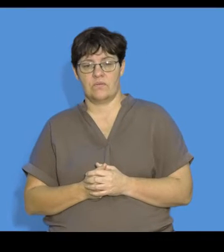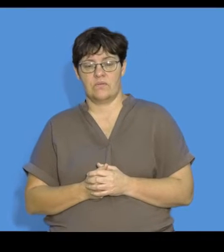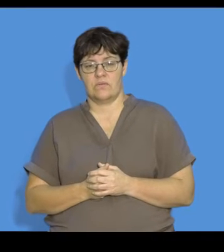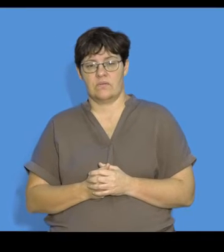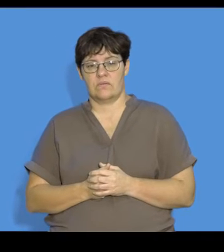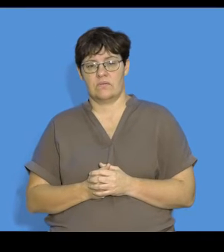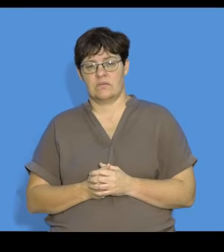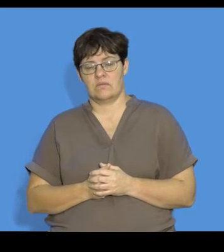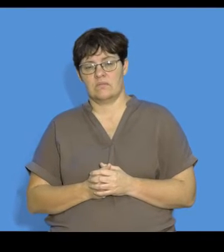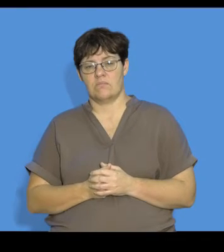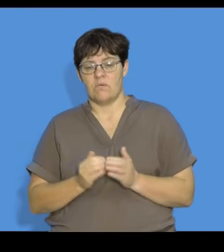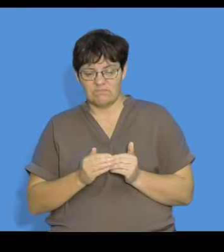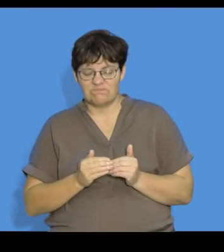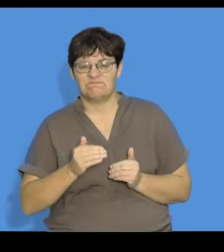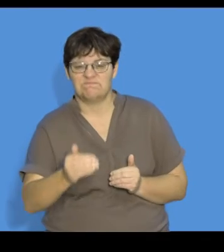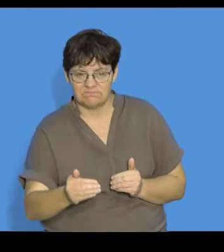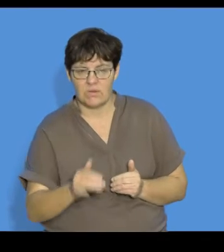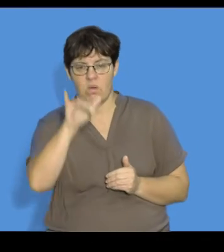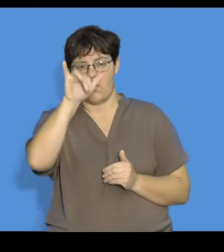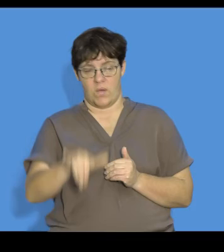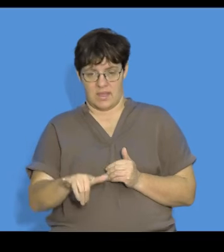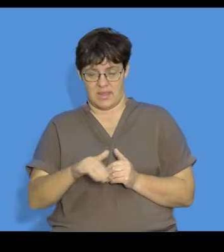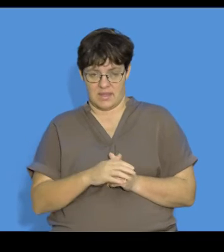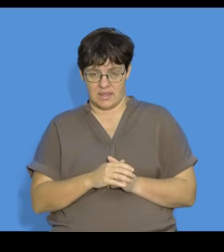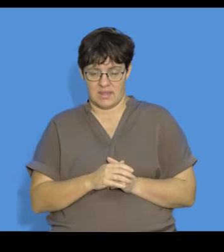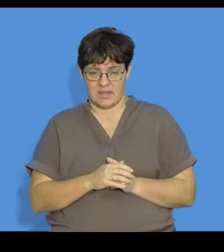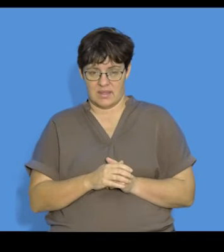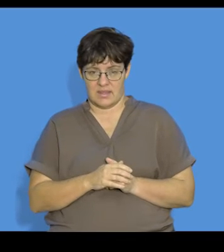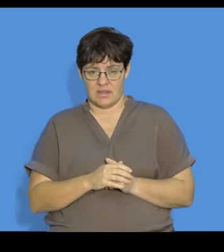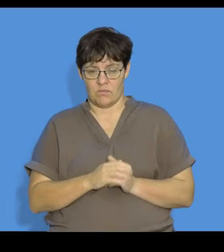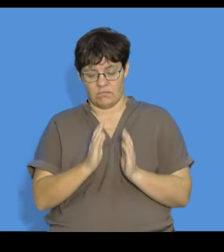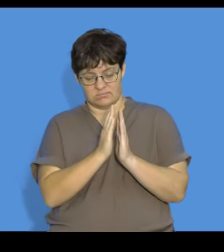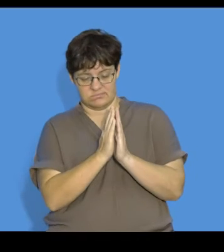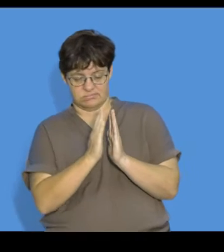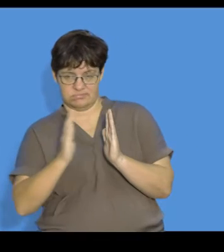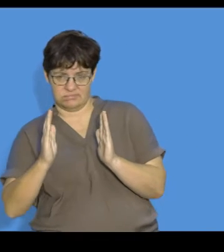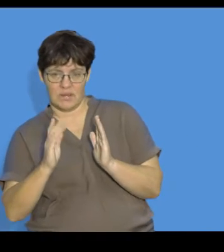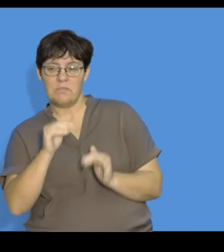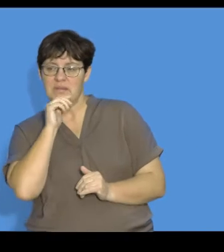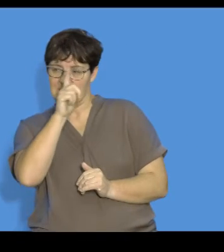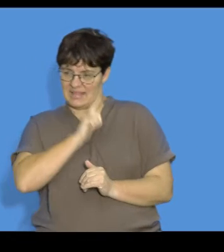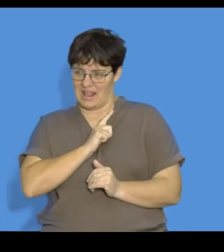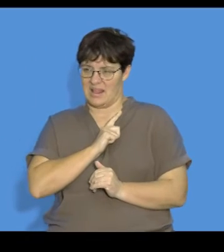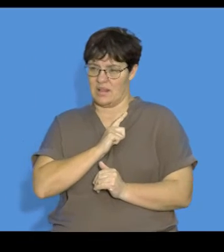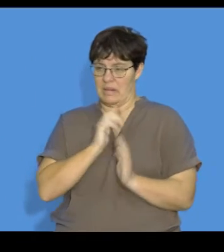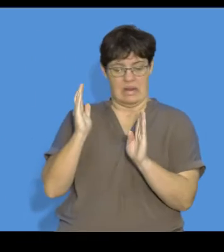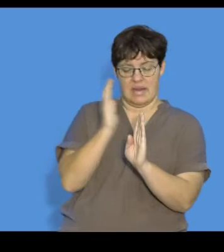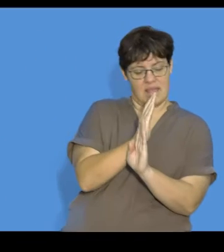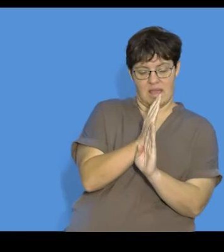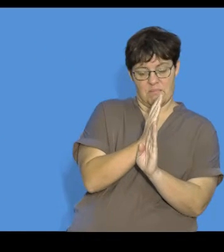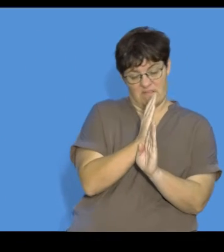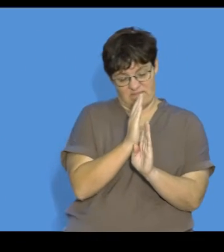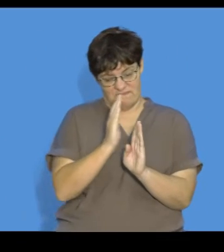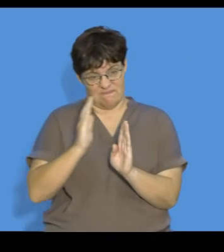further from the y-axis, which is what the value of A tells us in terms of the shape of